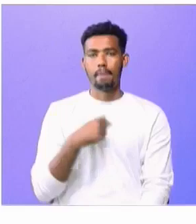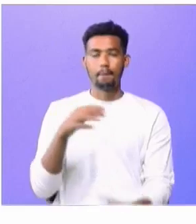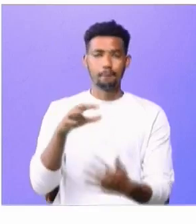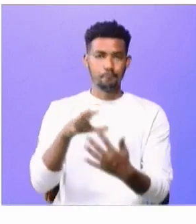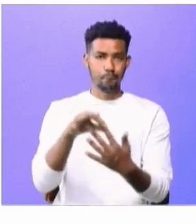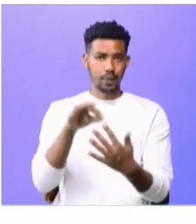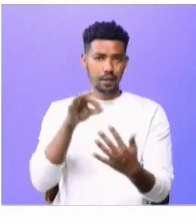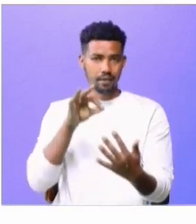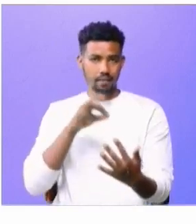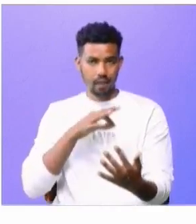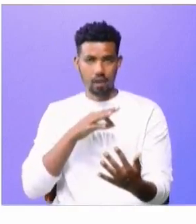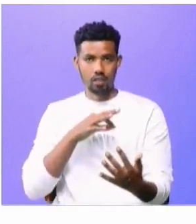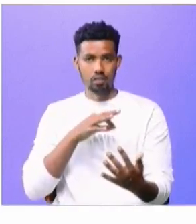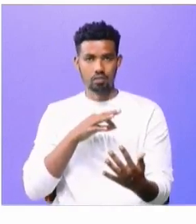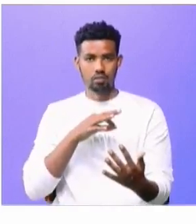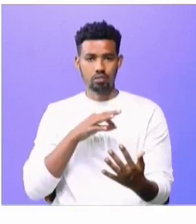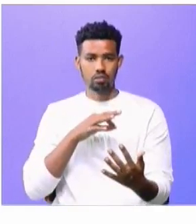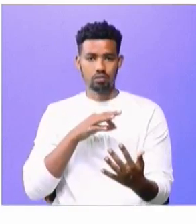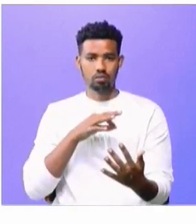prefer